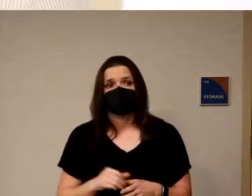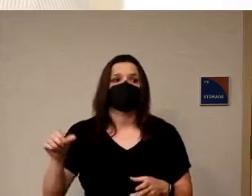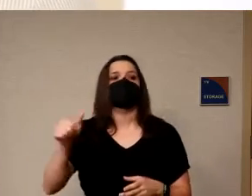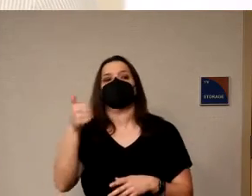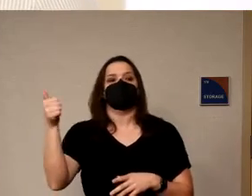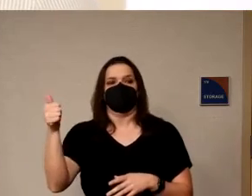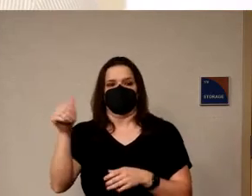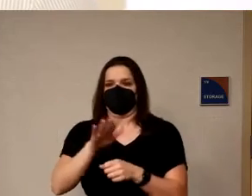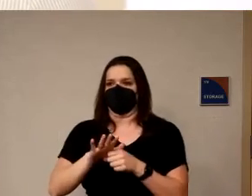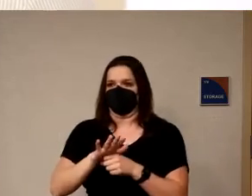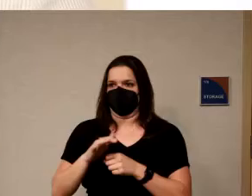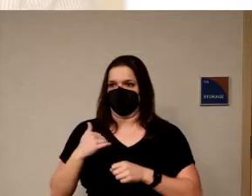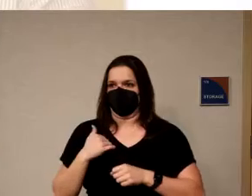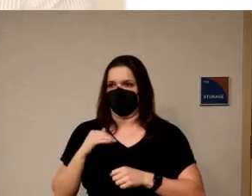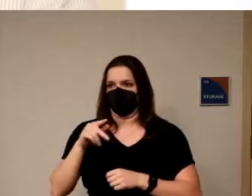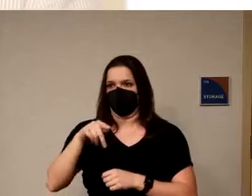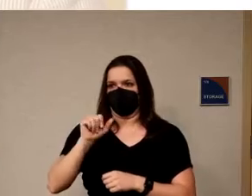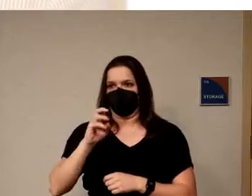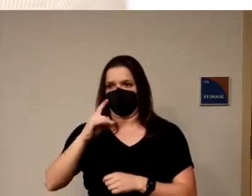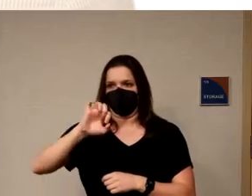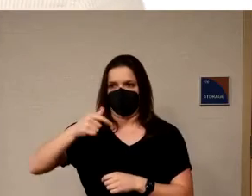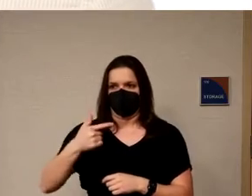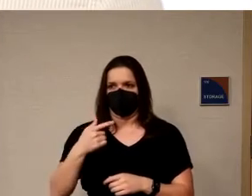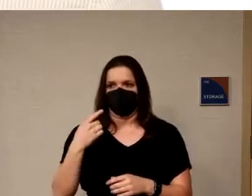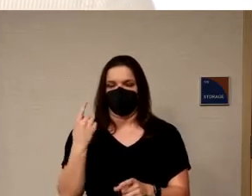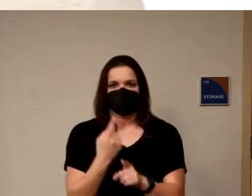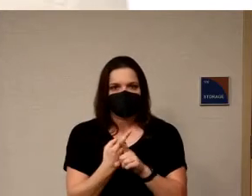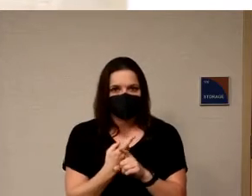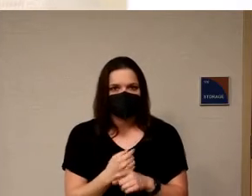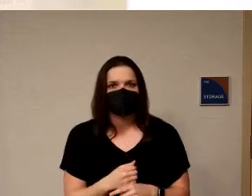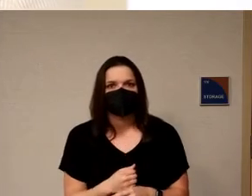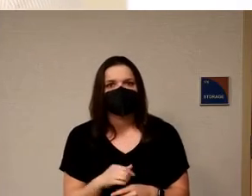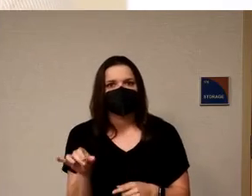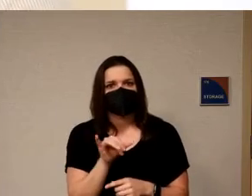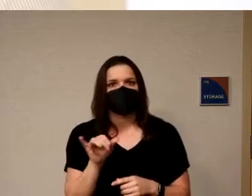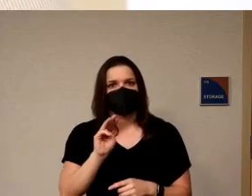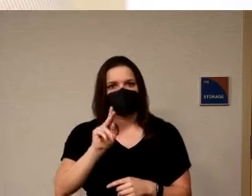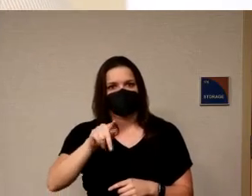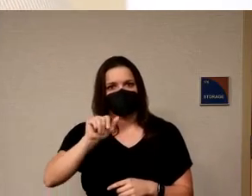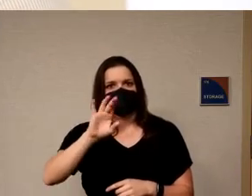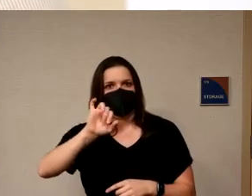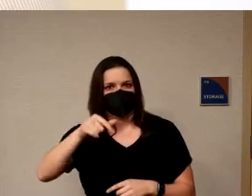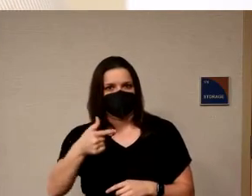other districts, Packing, right? exactly, it would be kind of similar to packing, where